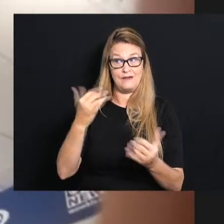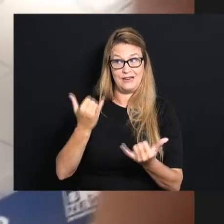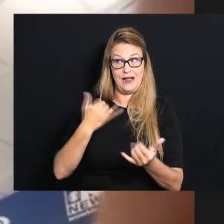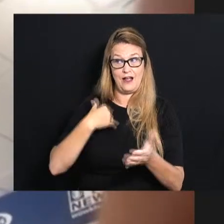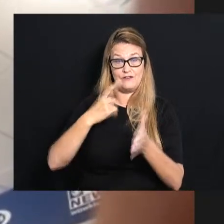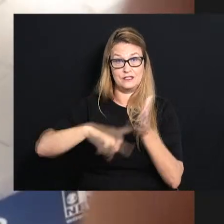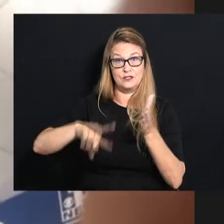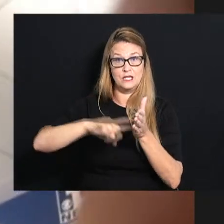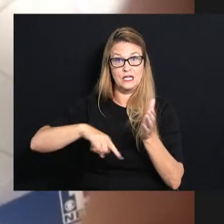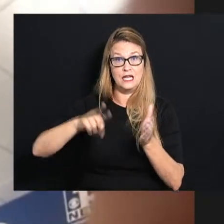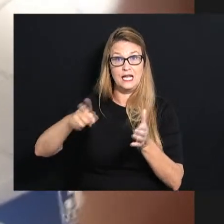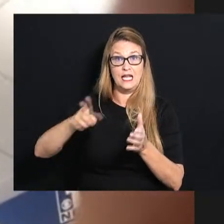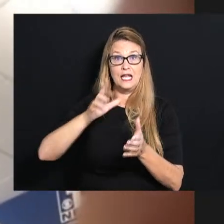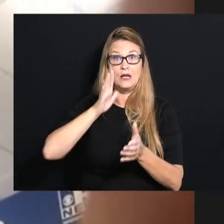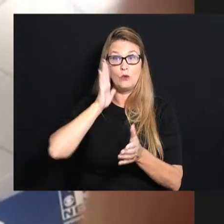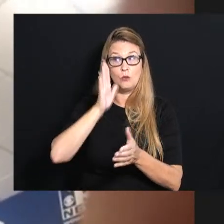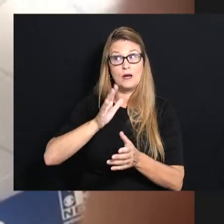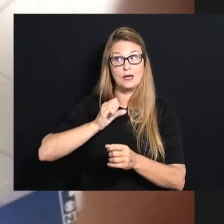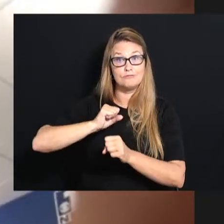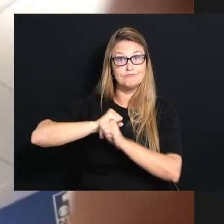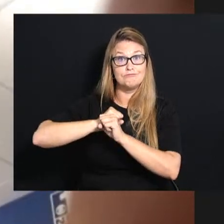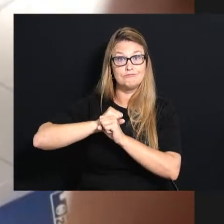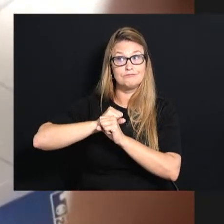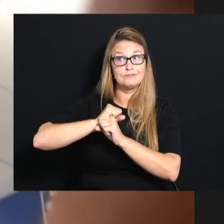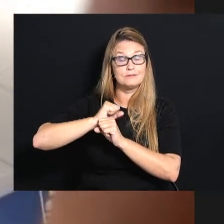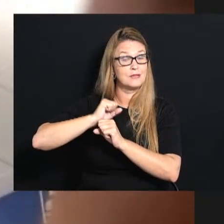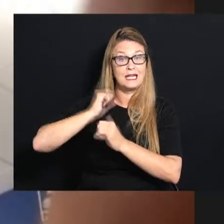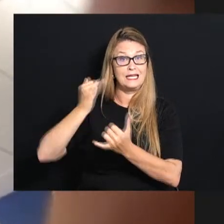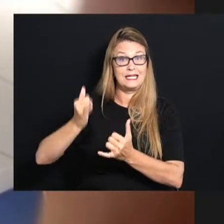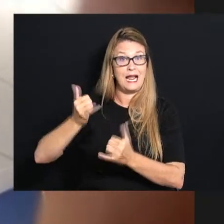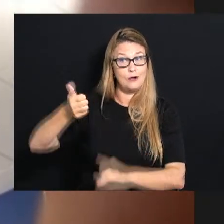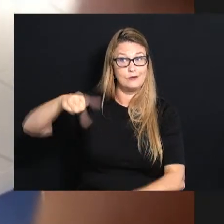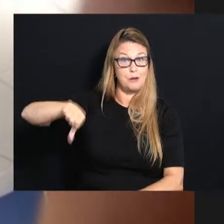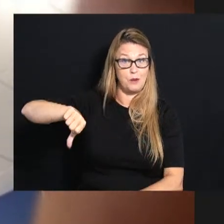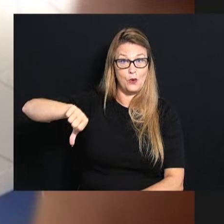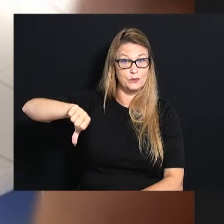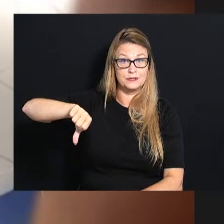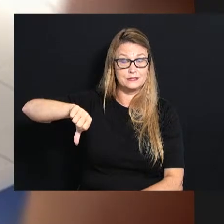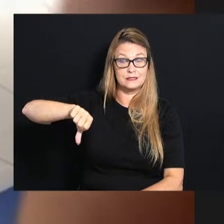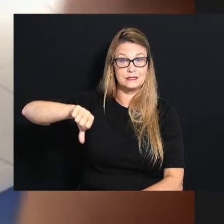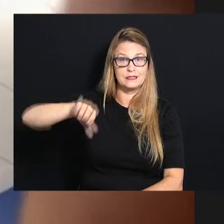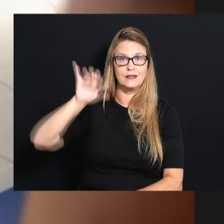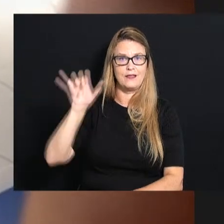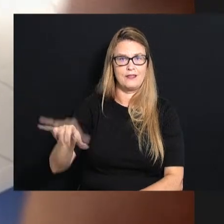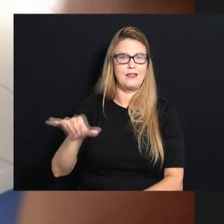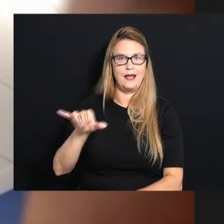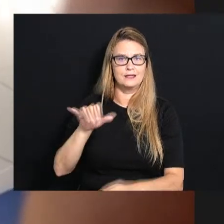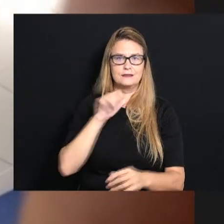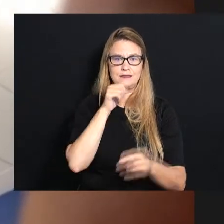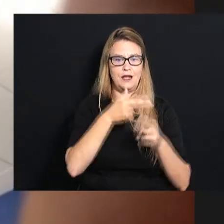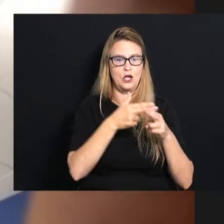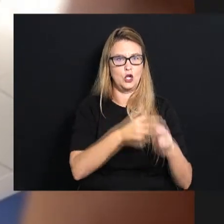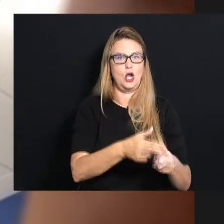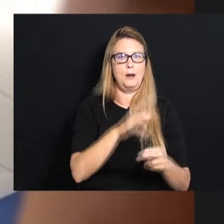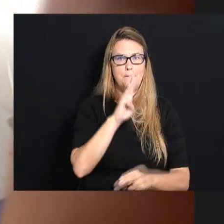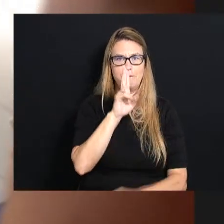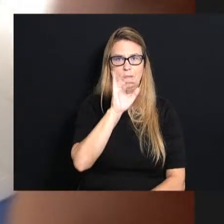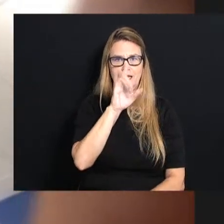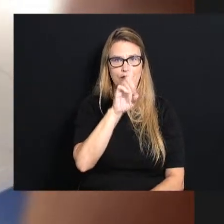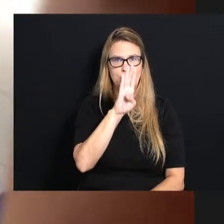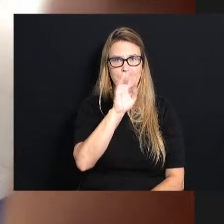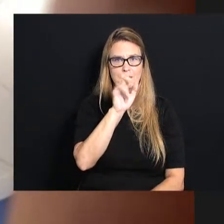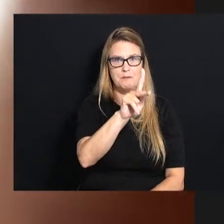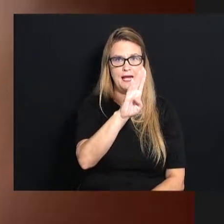big massive spending bill from the White House. I think they're now calling it the Inflation Reduction Act. It's no longer Build Back Better. That name went